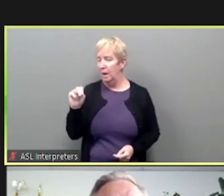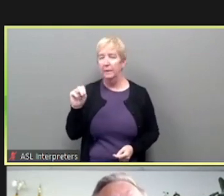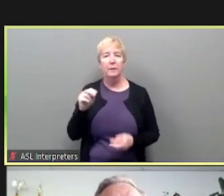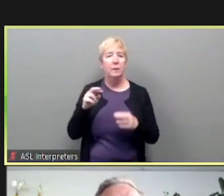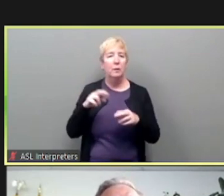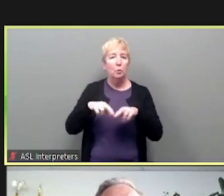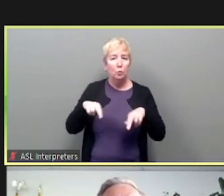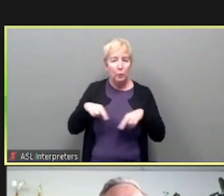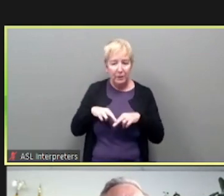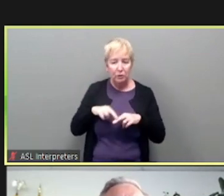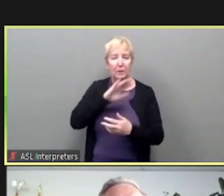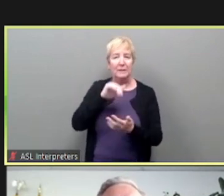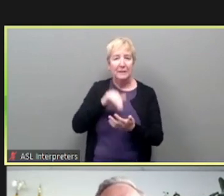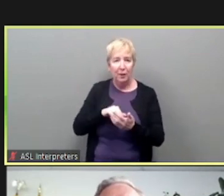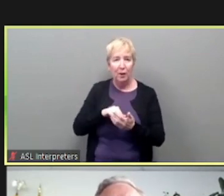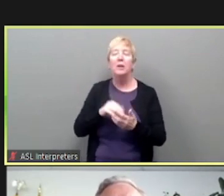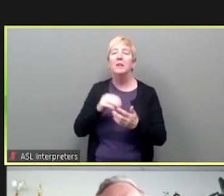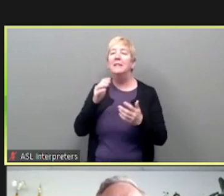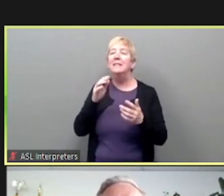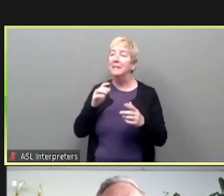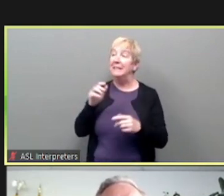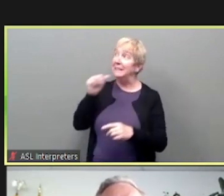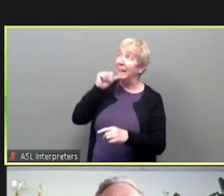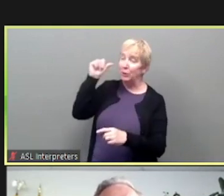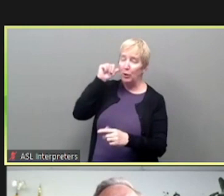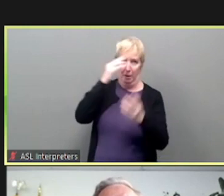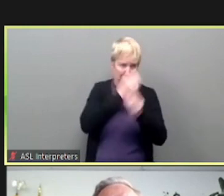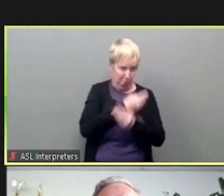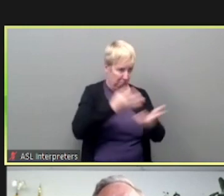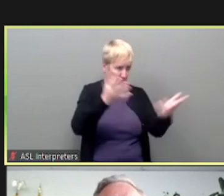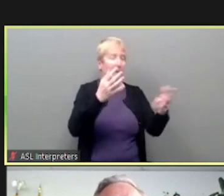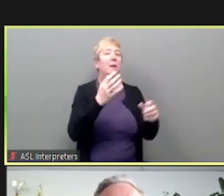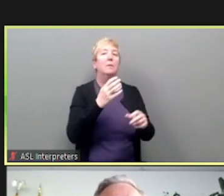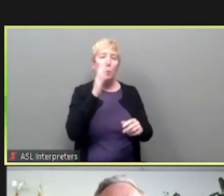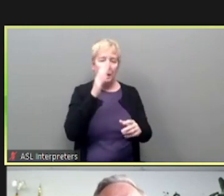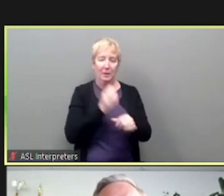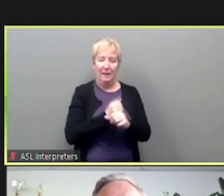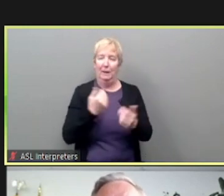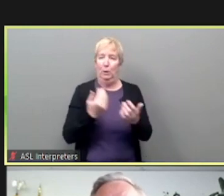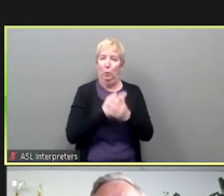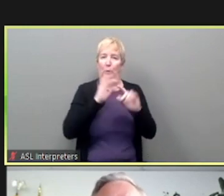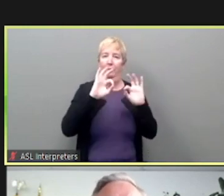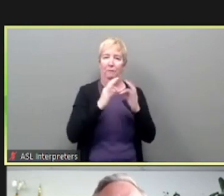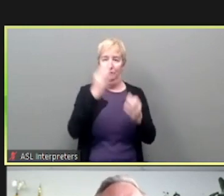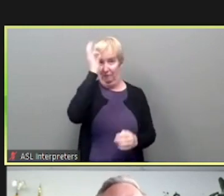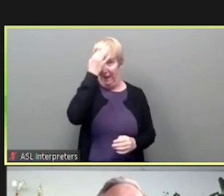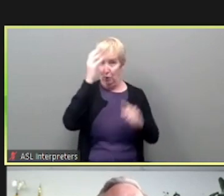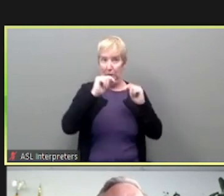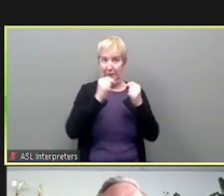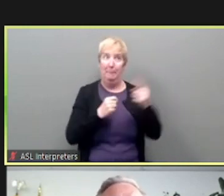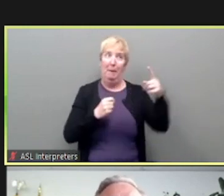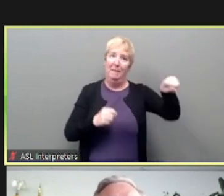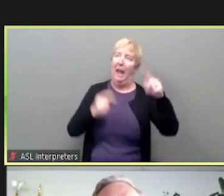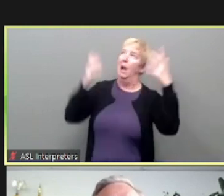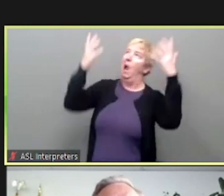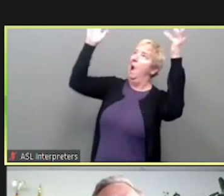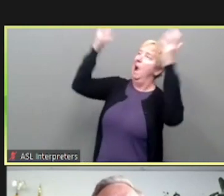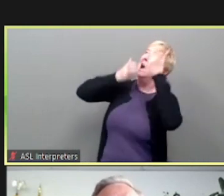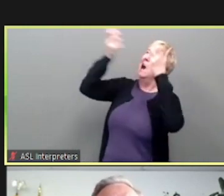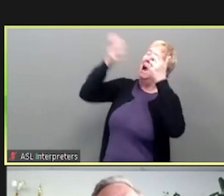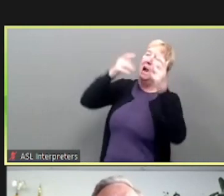cheering actually yesterday when they heard about the federal team coming in to help as well. Next slide, please.